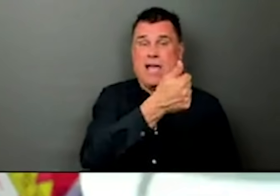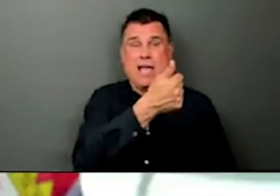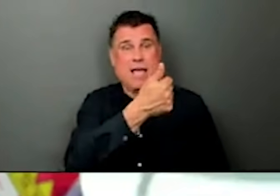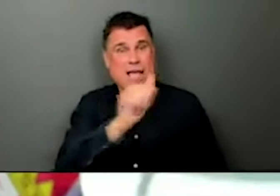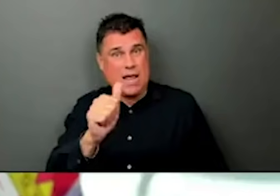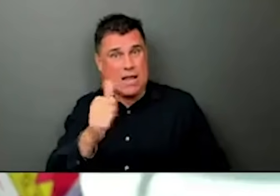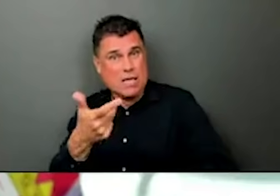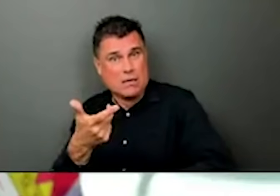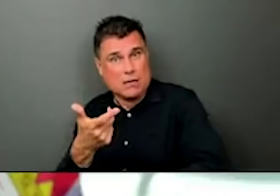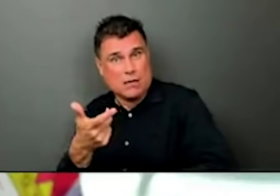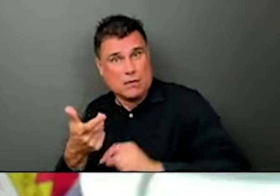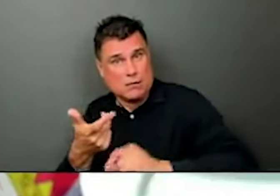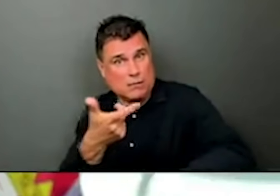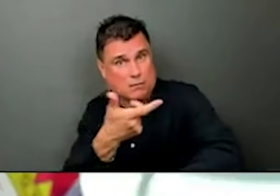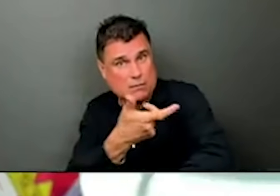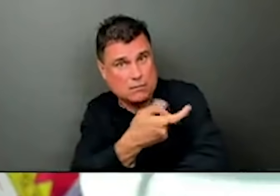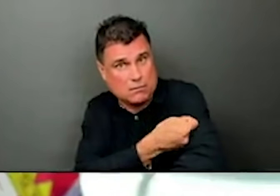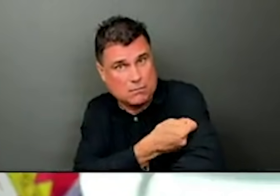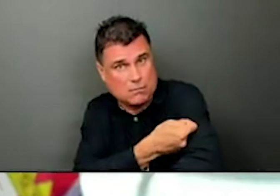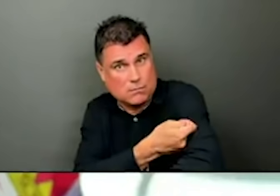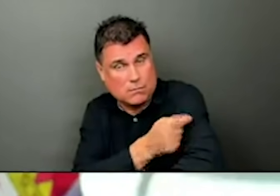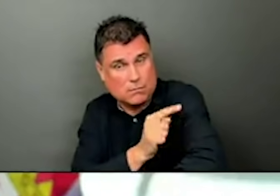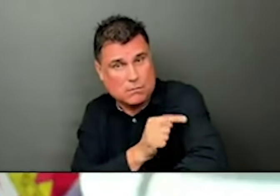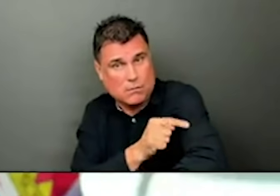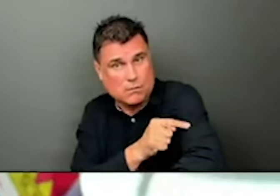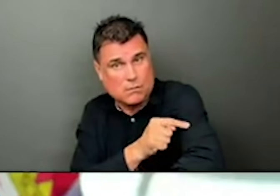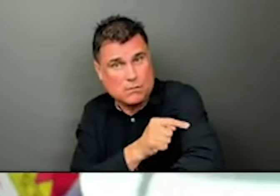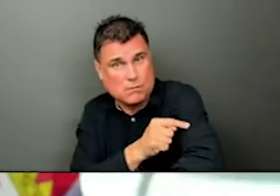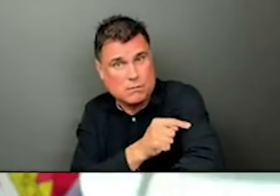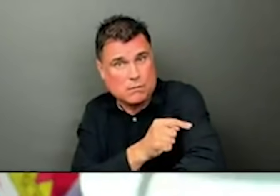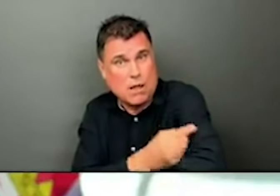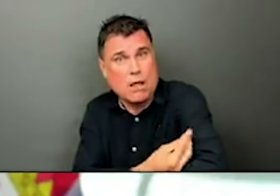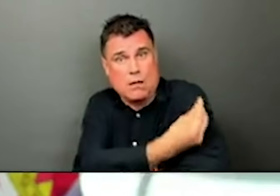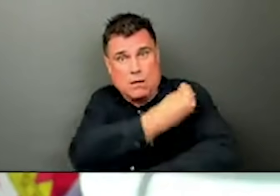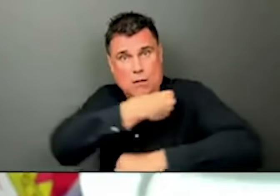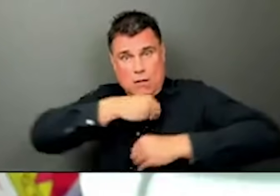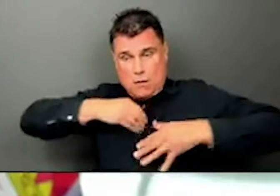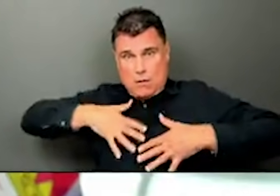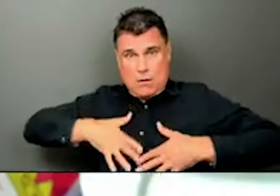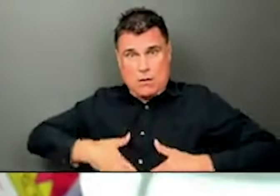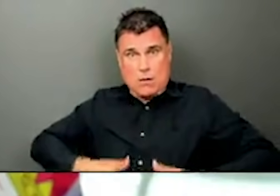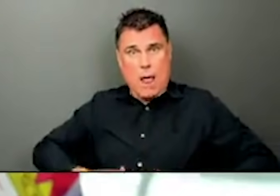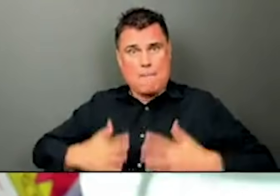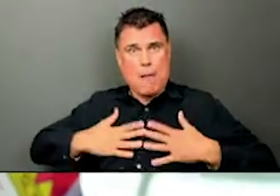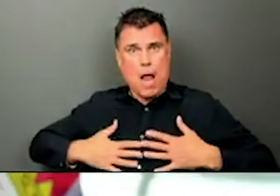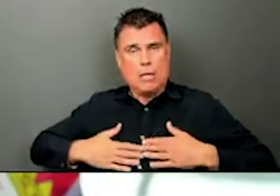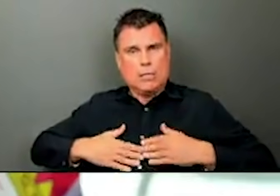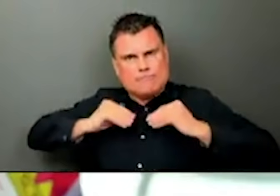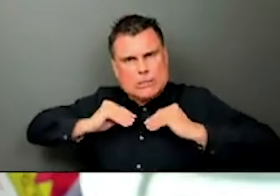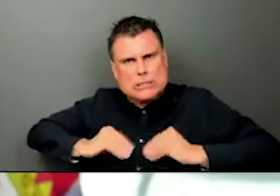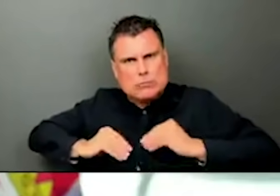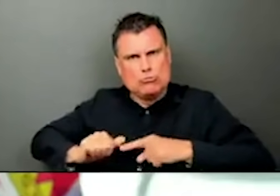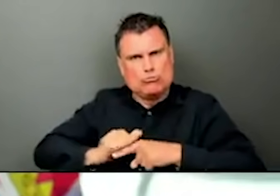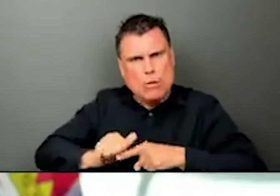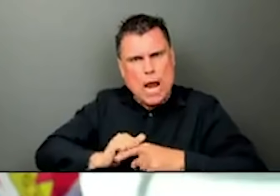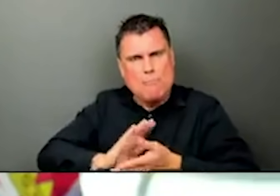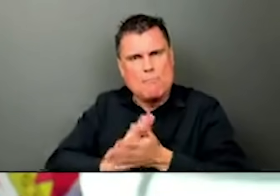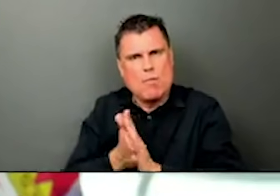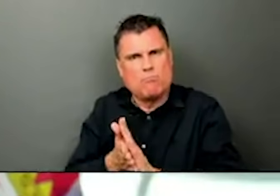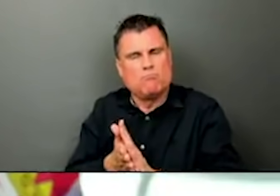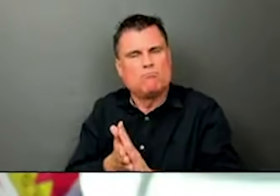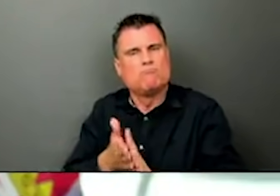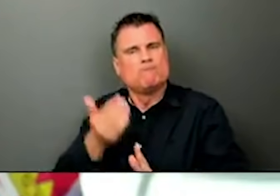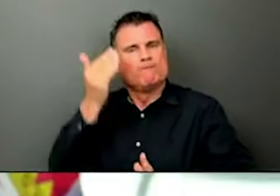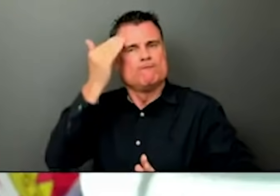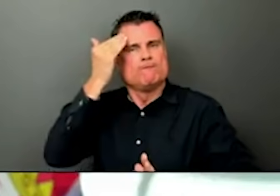exposed, and we can measure who gets COVID-19 and who doesn't get COVID-19. And that kind of data takes months